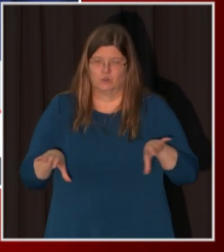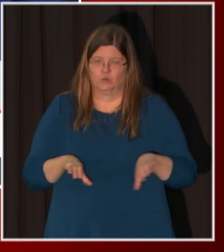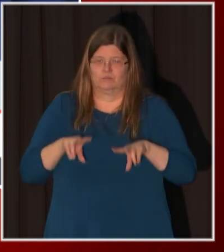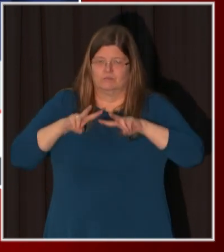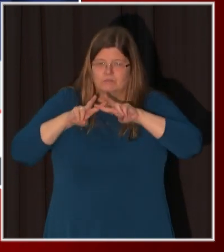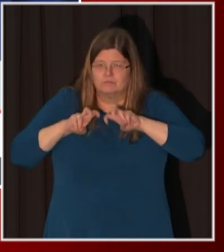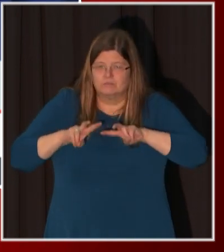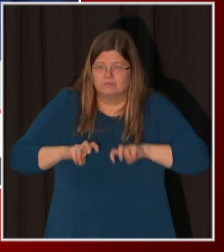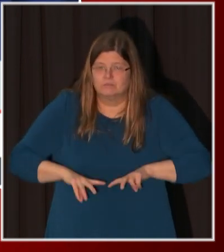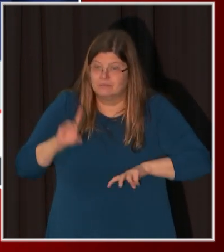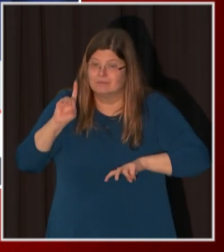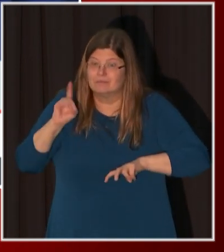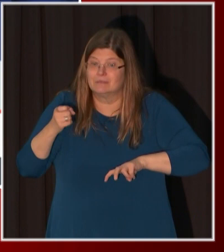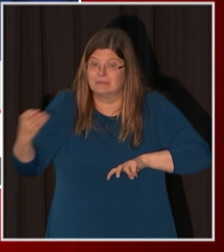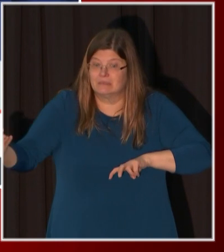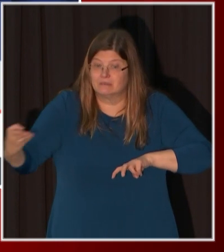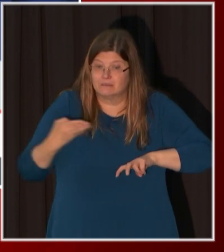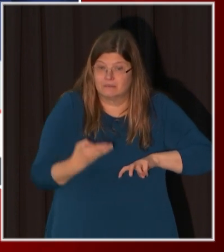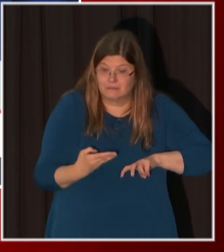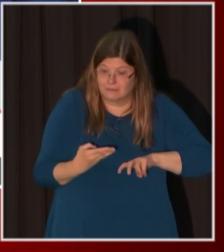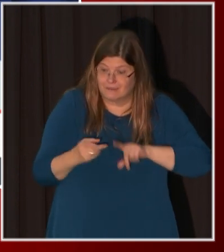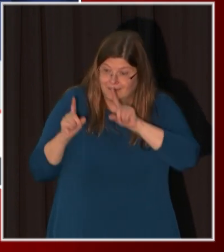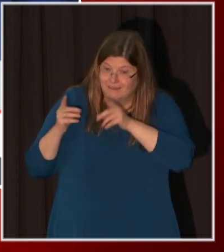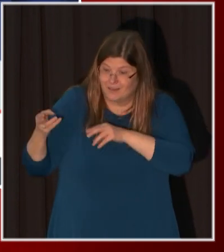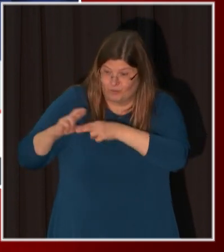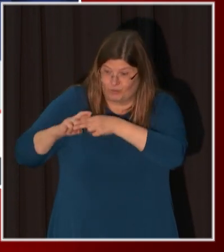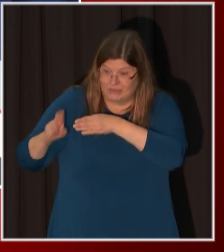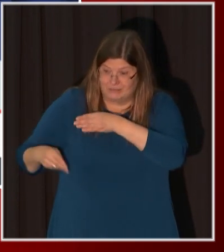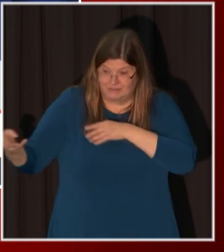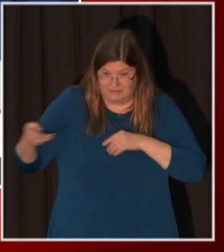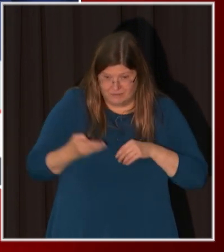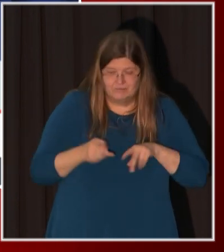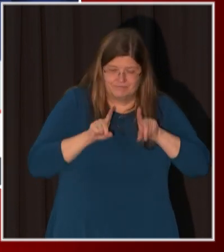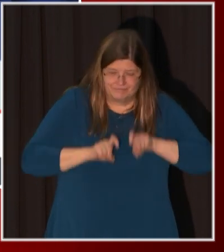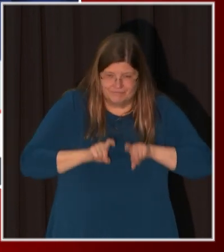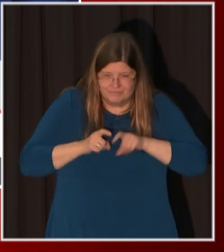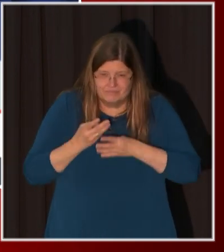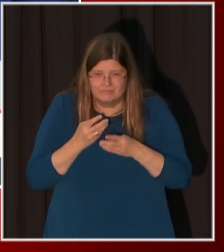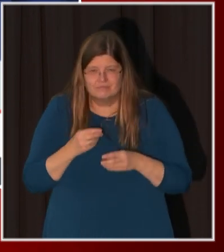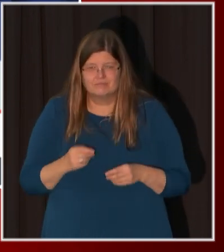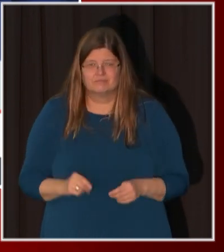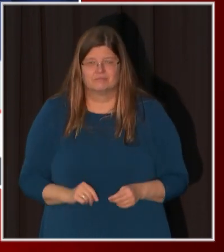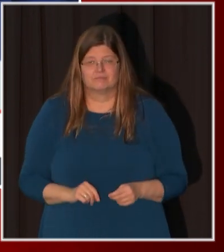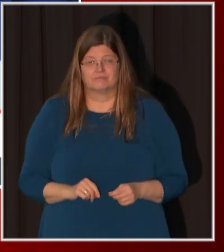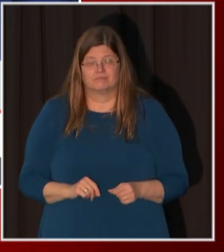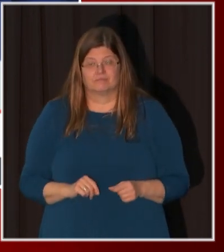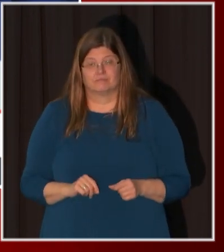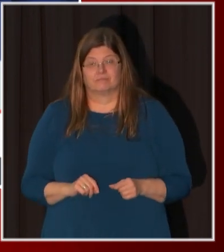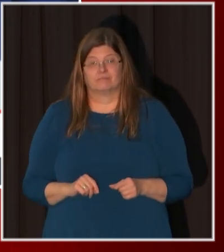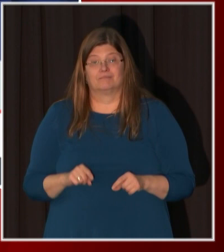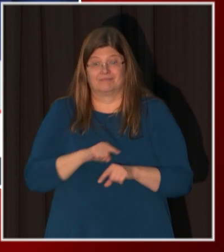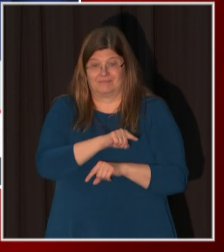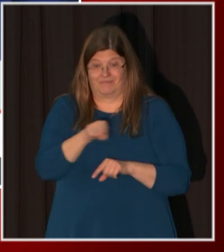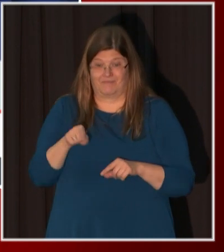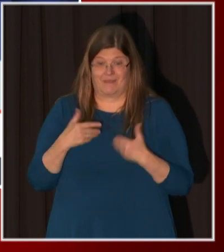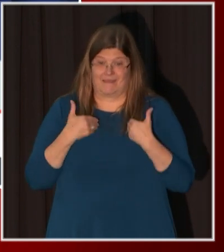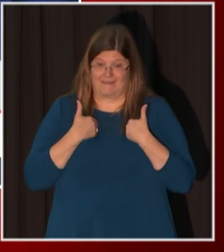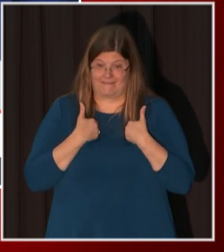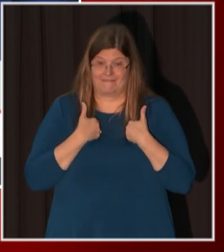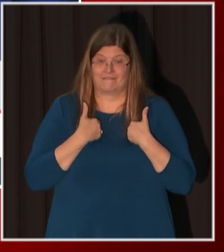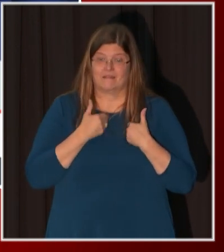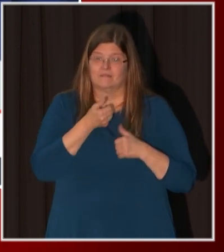They test for the virus SARS-CoV-2. All of these laboratories have a number of testing